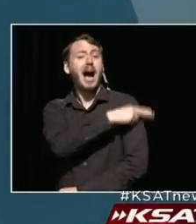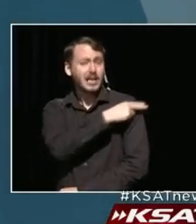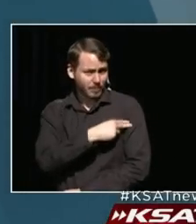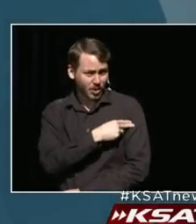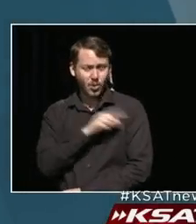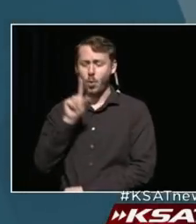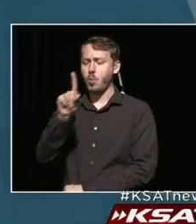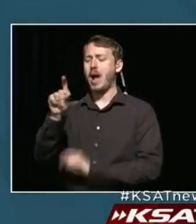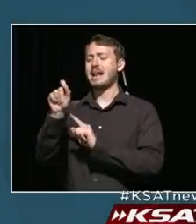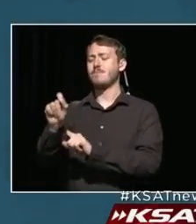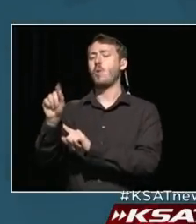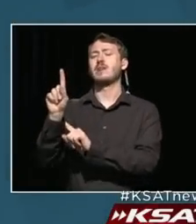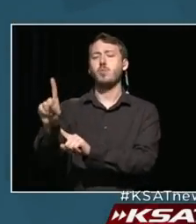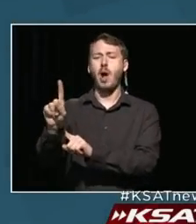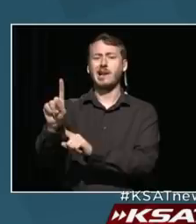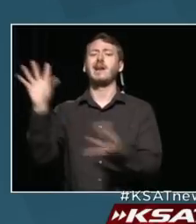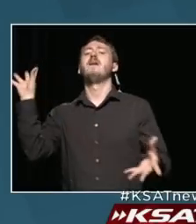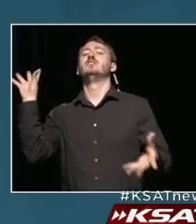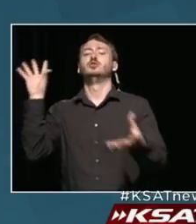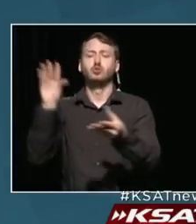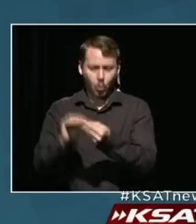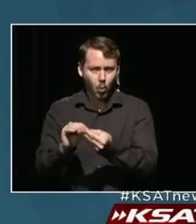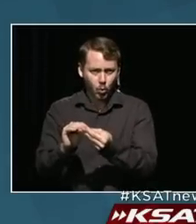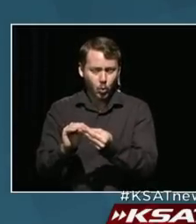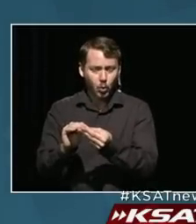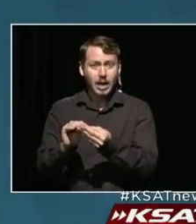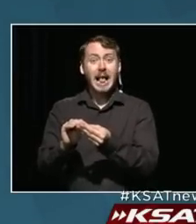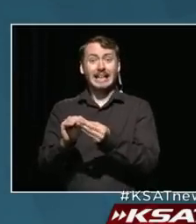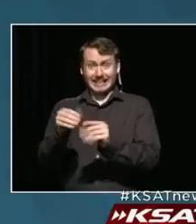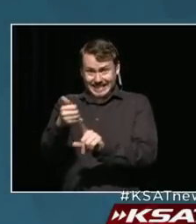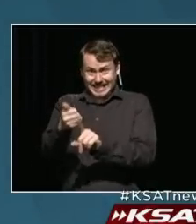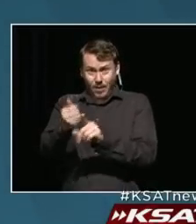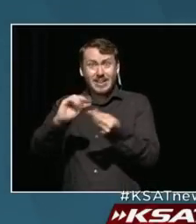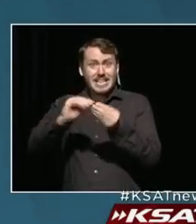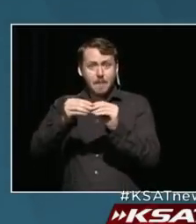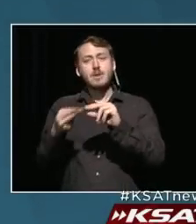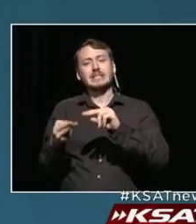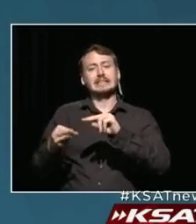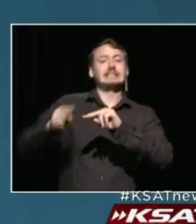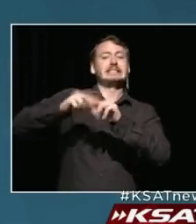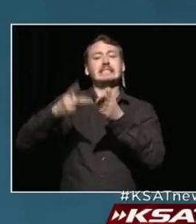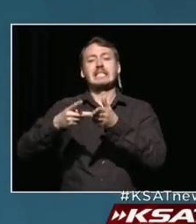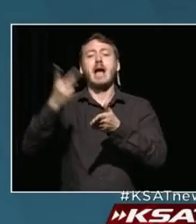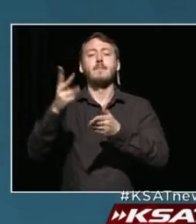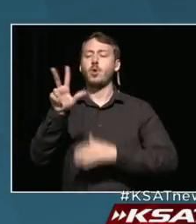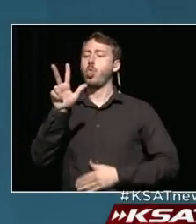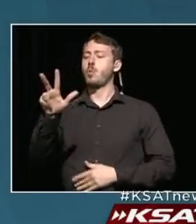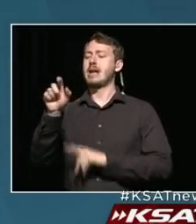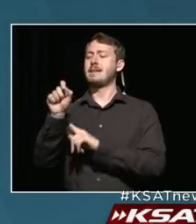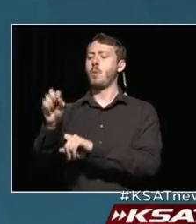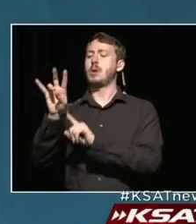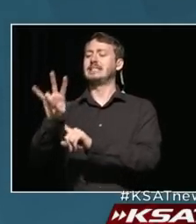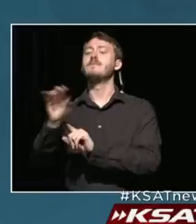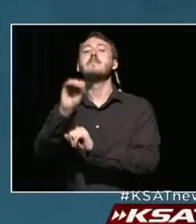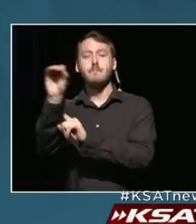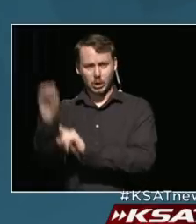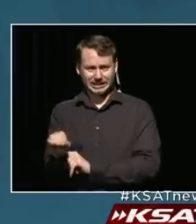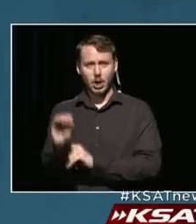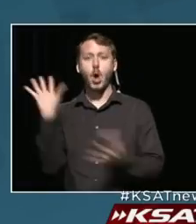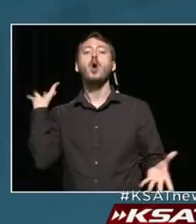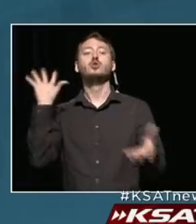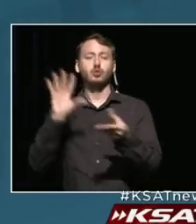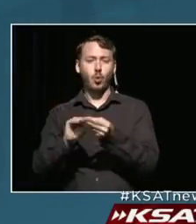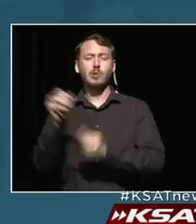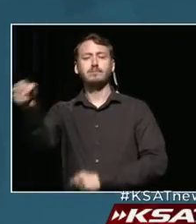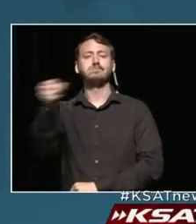total hospitalizations. That number has doubled as well, which is now at 3.7%. Total cases in the